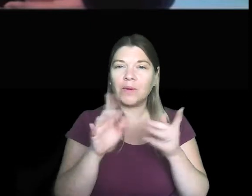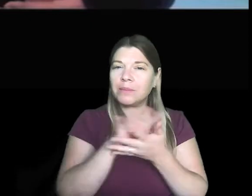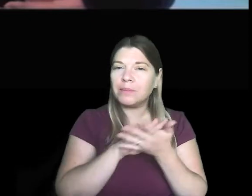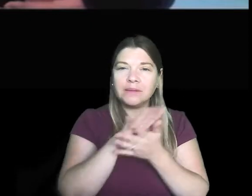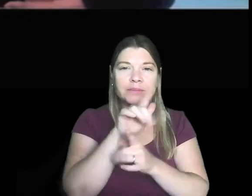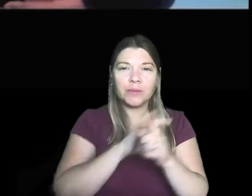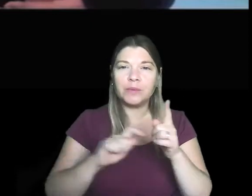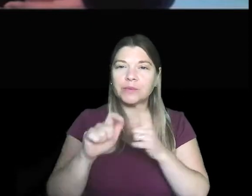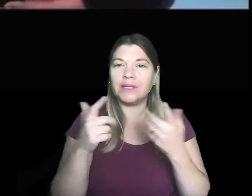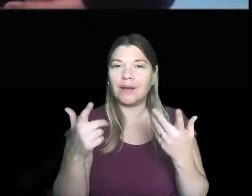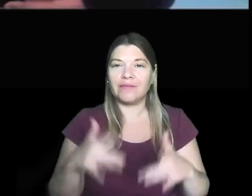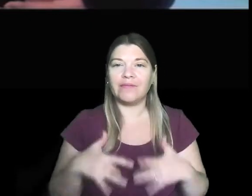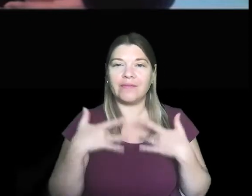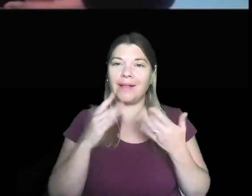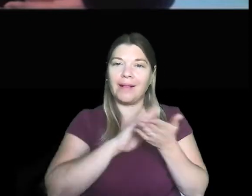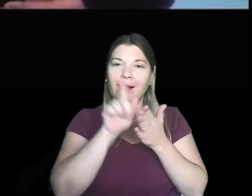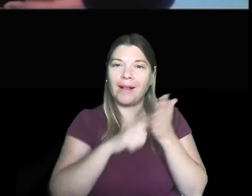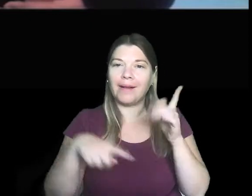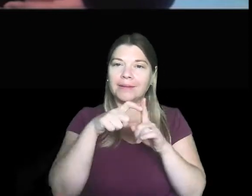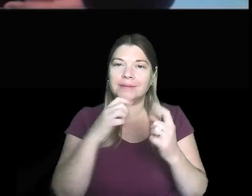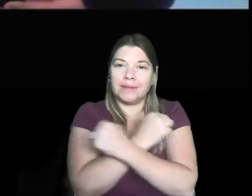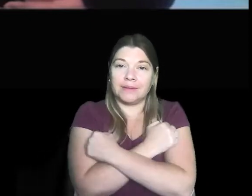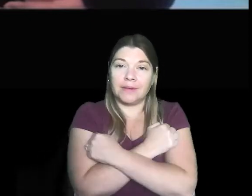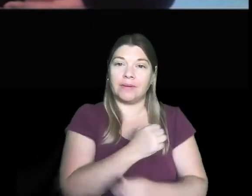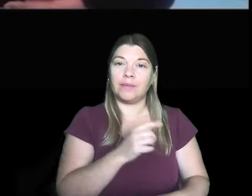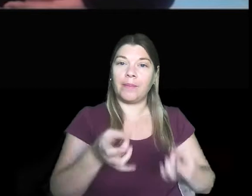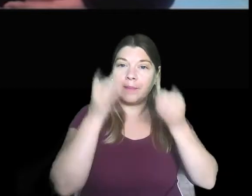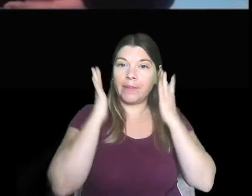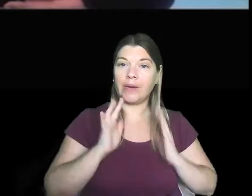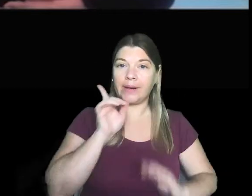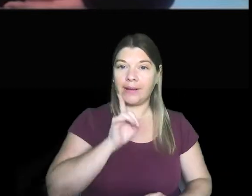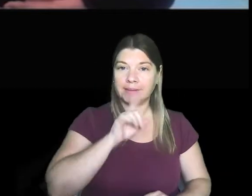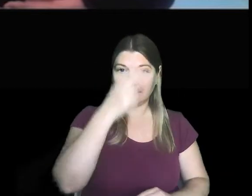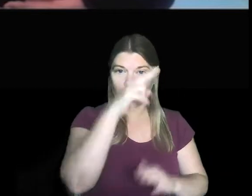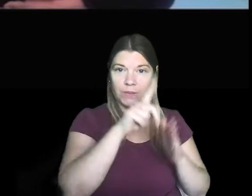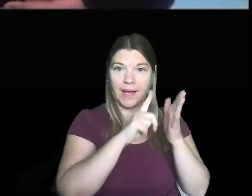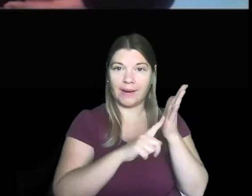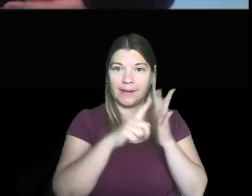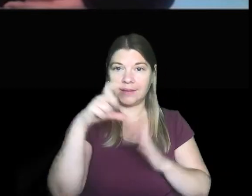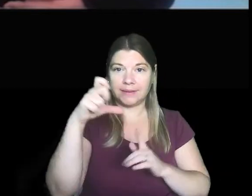Alice, am a musician and a composer, and I am sat with my harp.